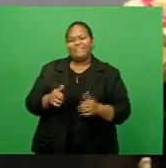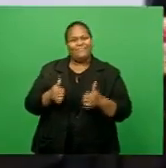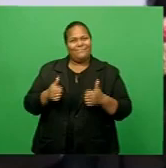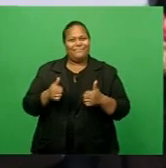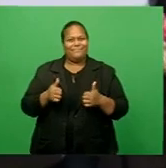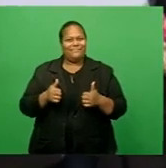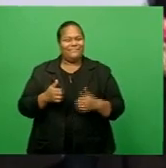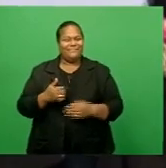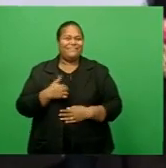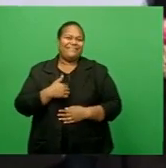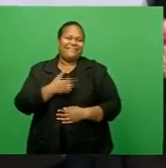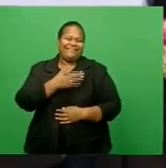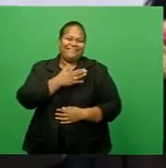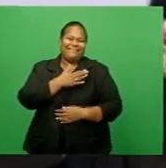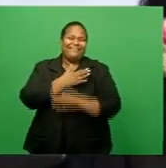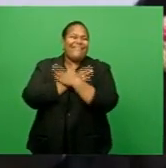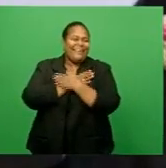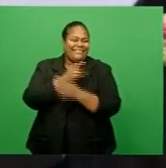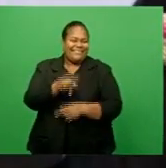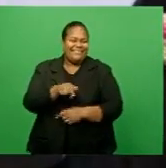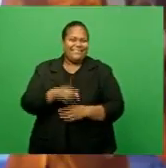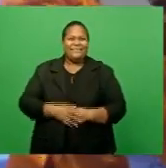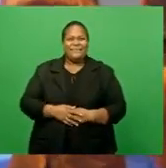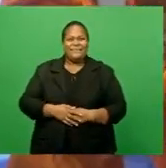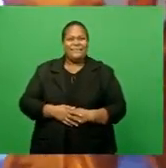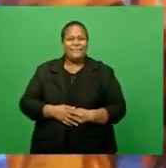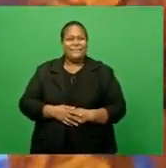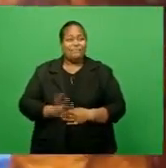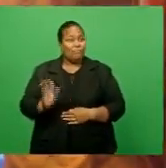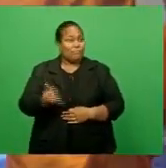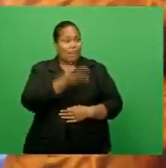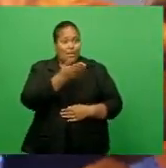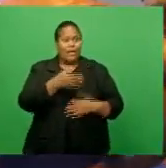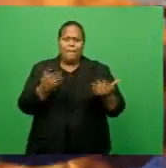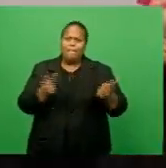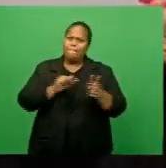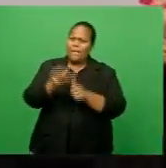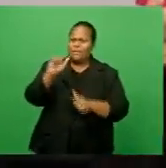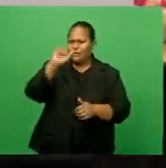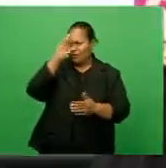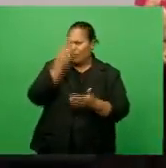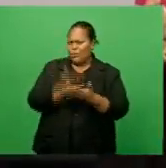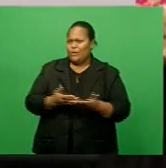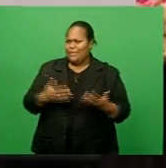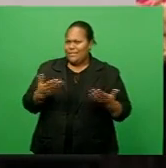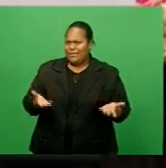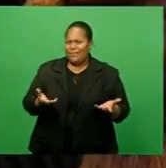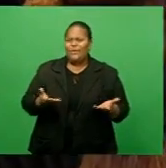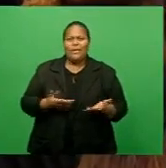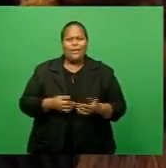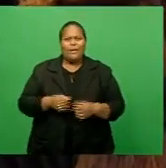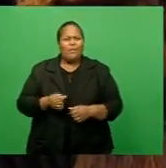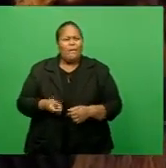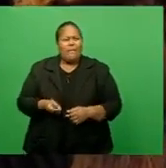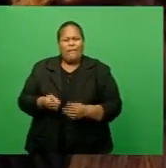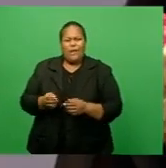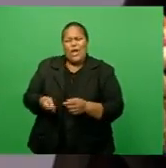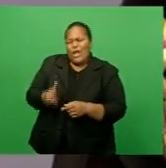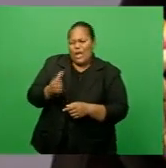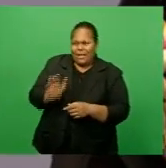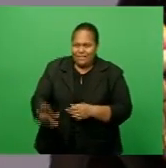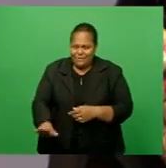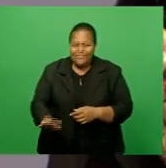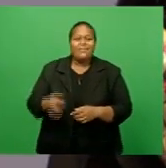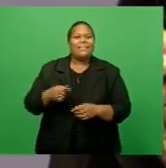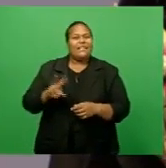me. For valedictorian Navi Fong, being exposed to arts at an early age has contributed to his achievement.